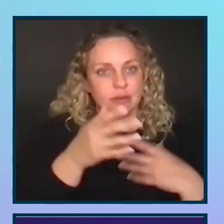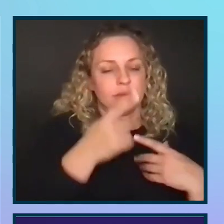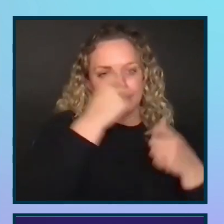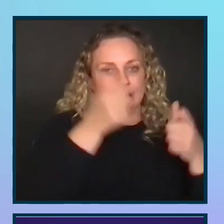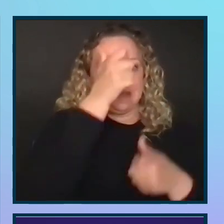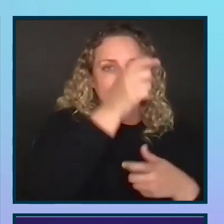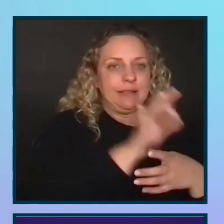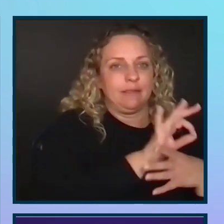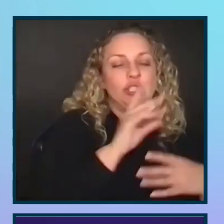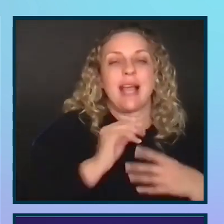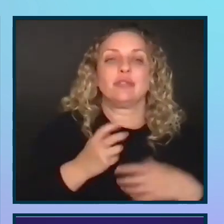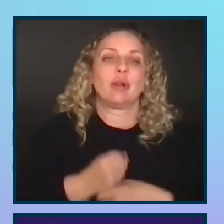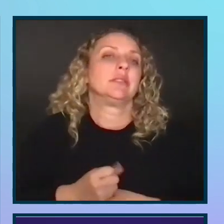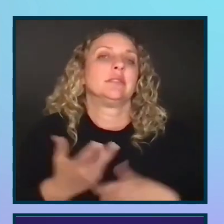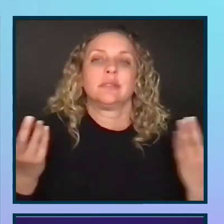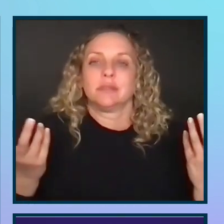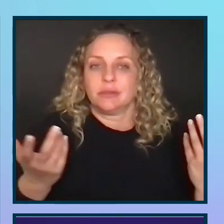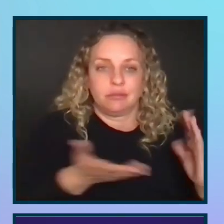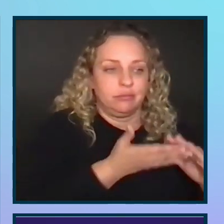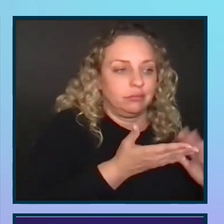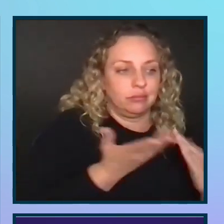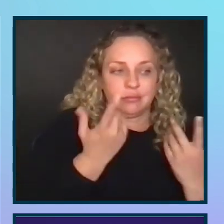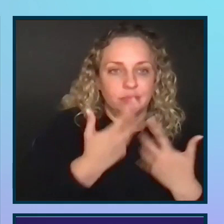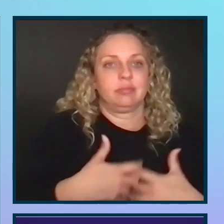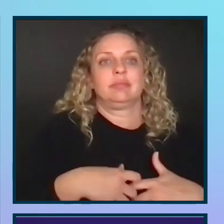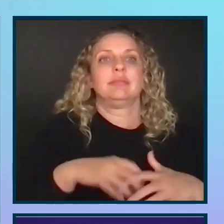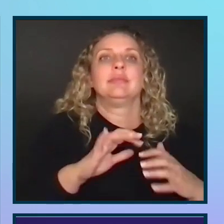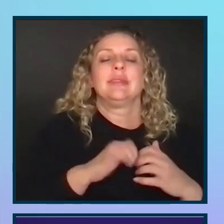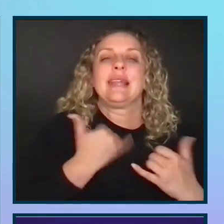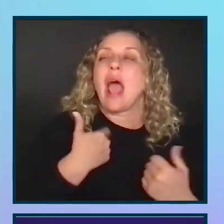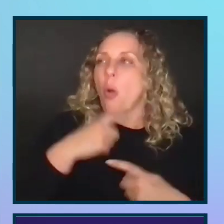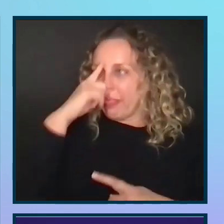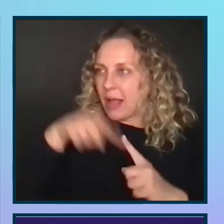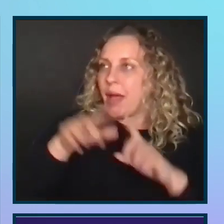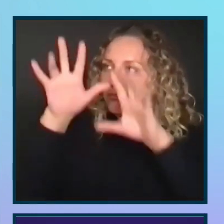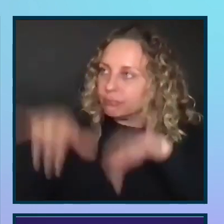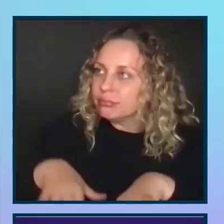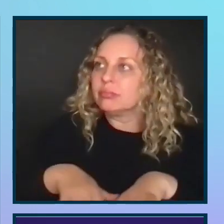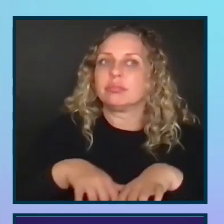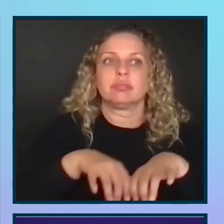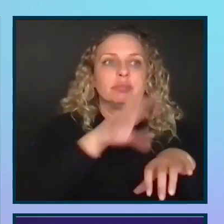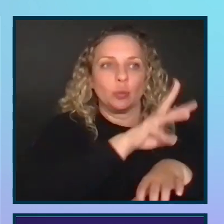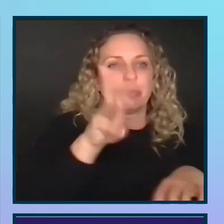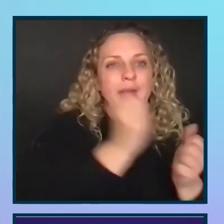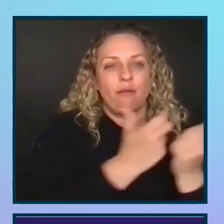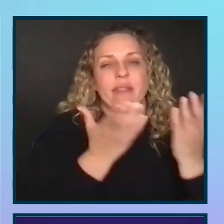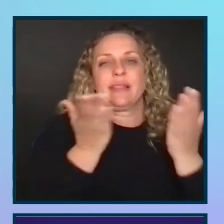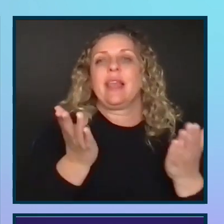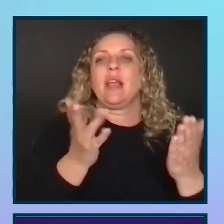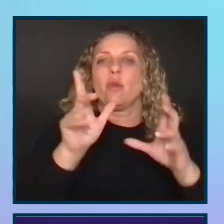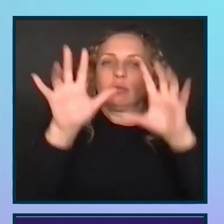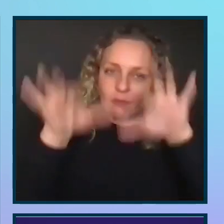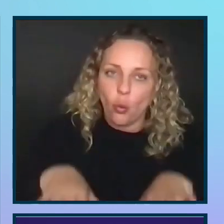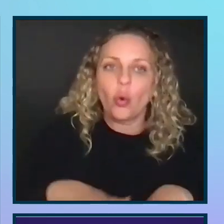trust. And again, when we're thinking about forms and thinking about medical forms and bank forms and loans, those kinds of things, those